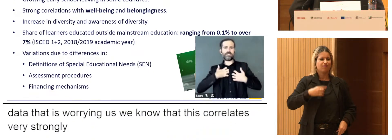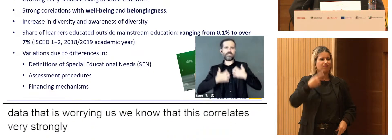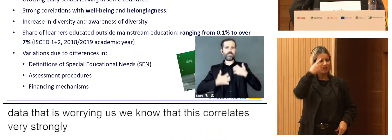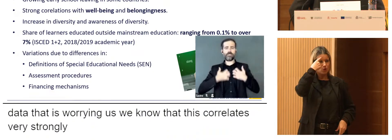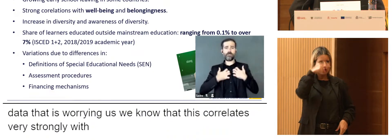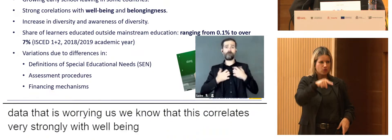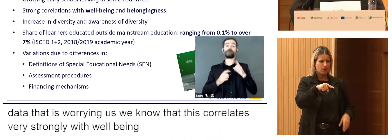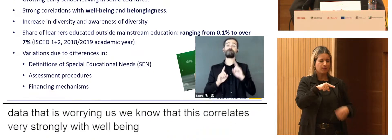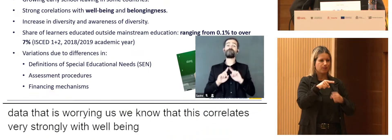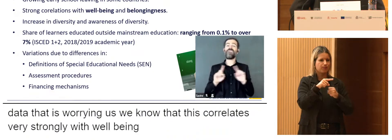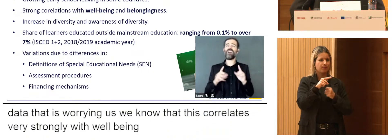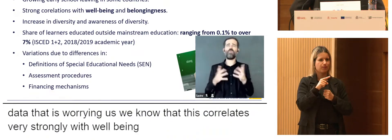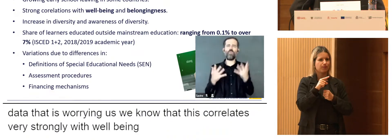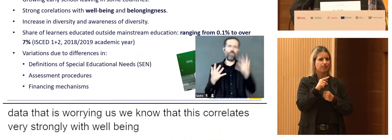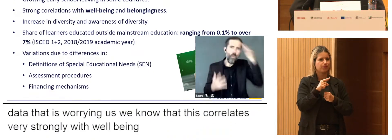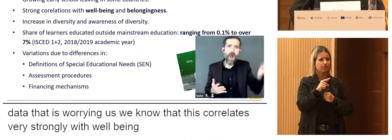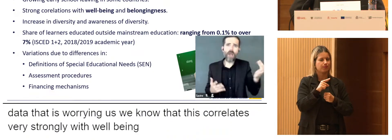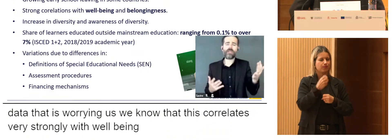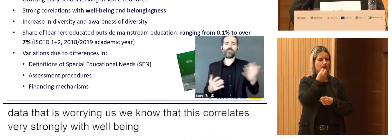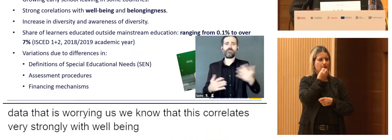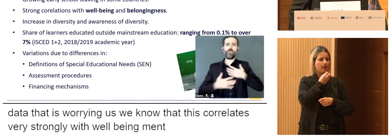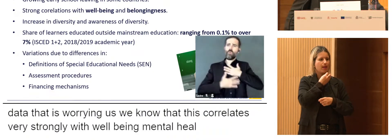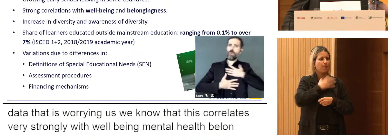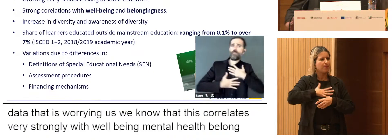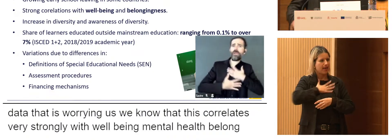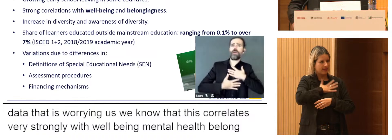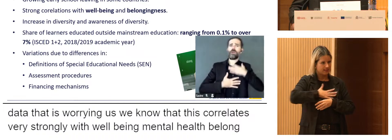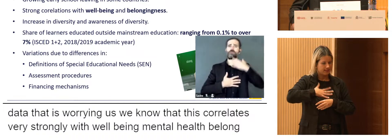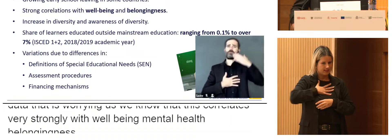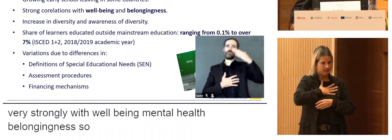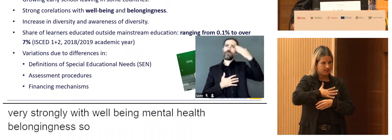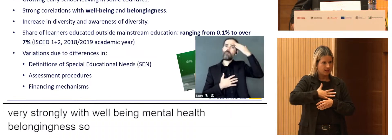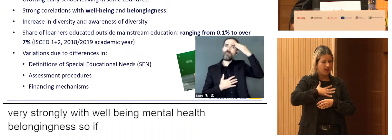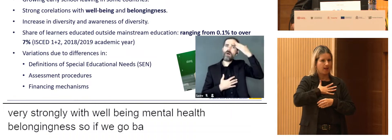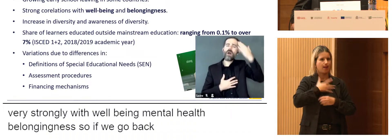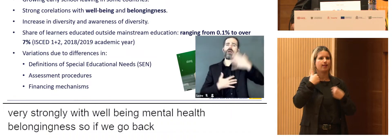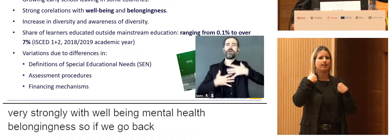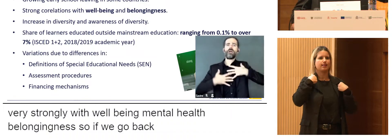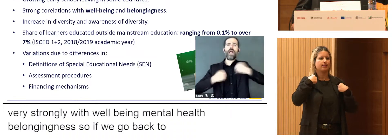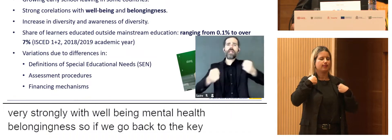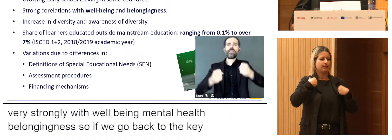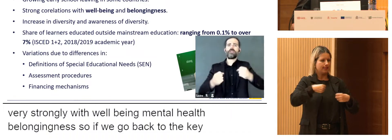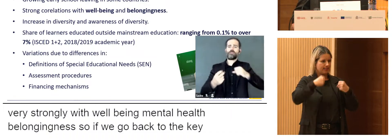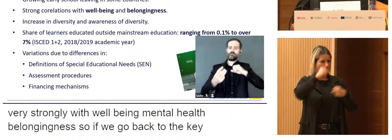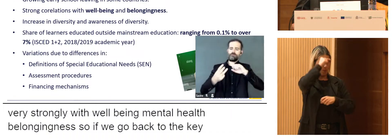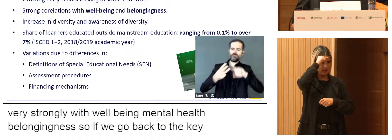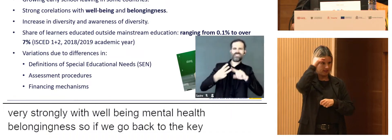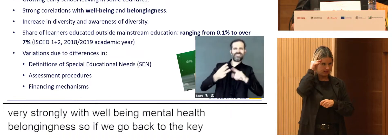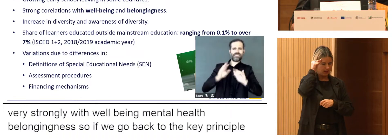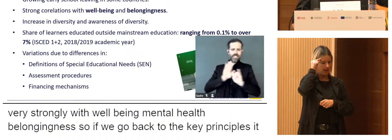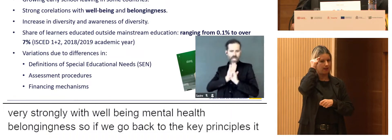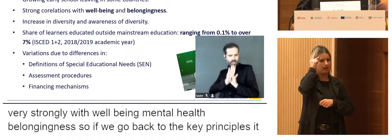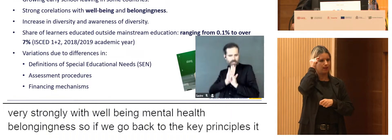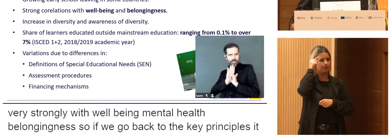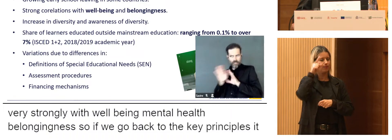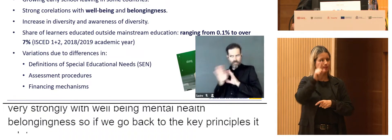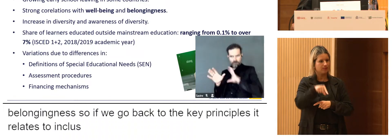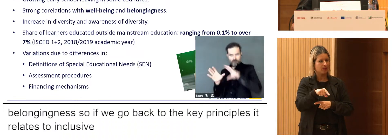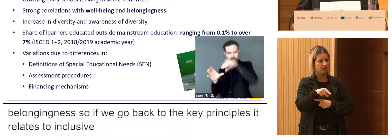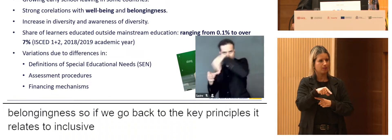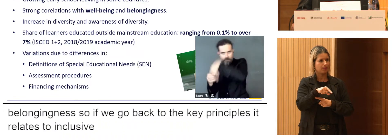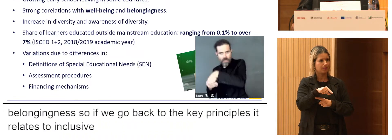well-being, mental health, belongingness. So if we go back to the key principles, it relates to inclusive